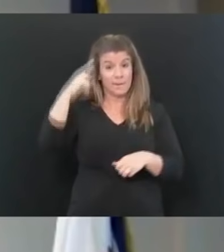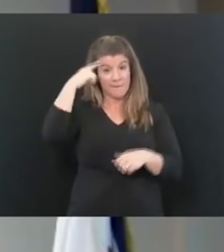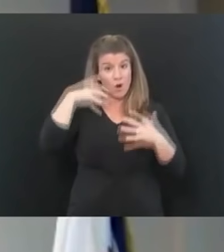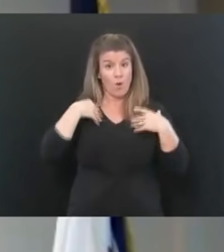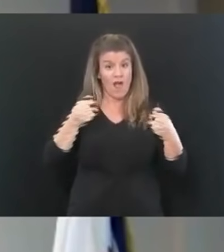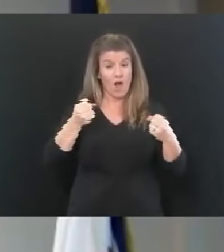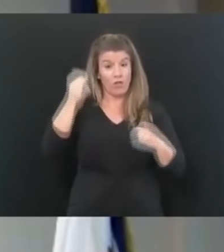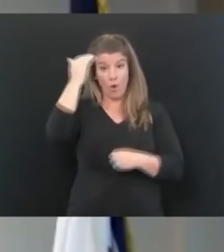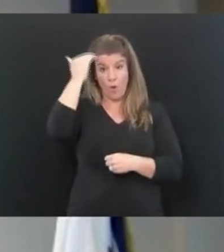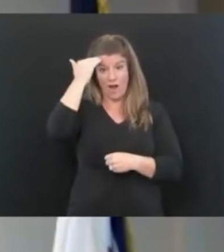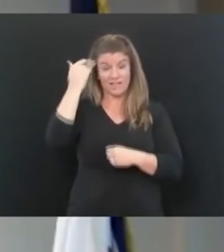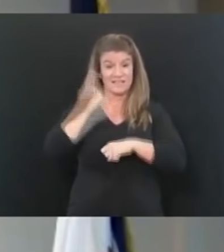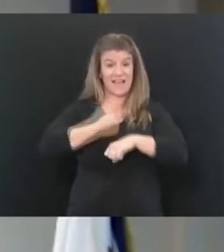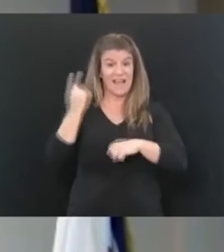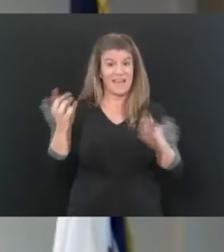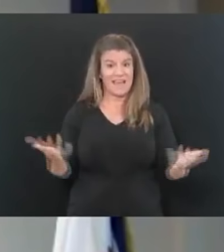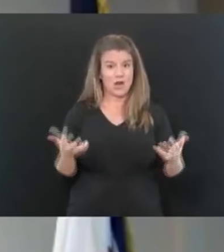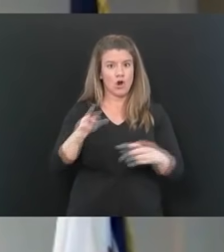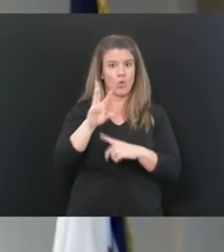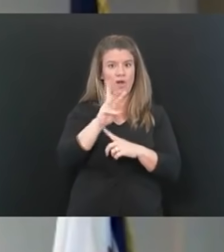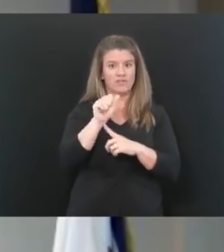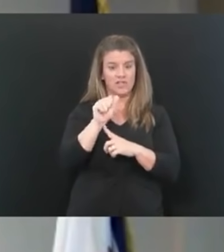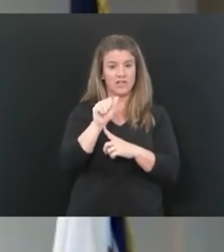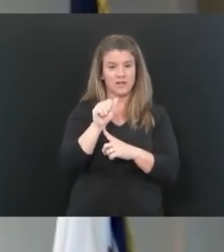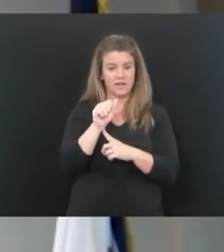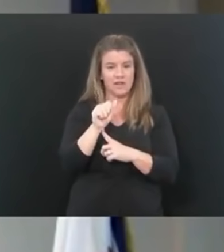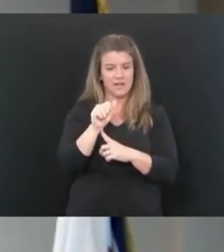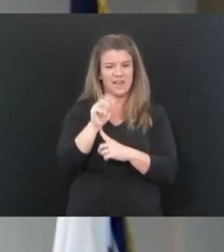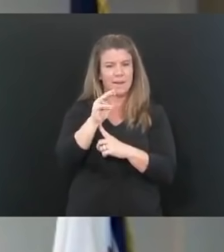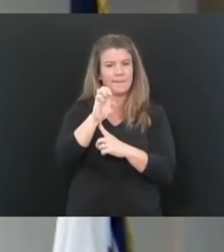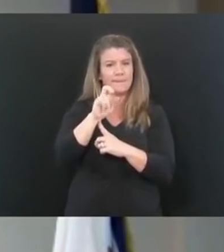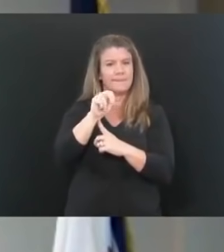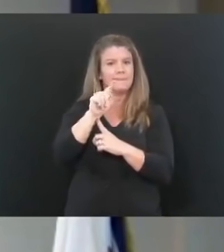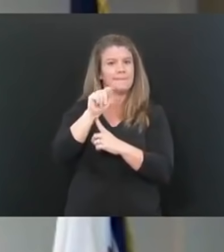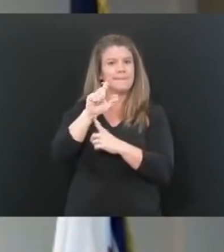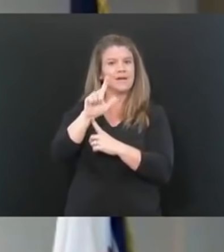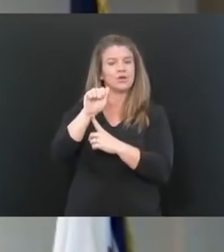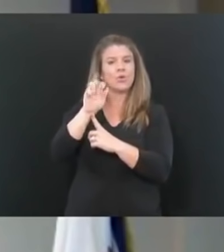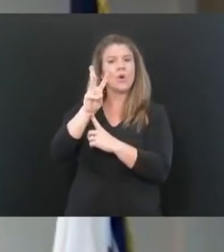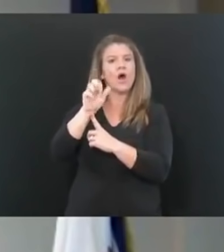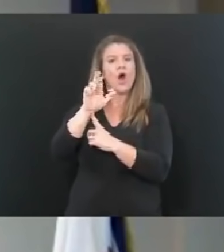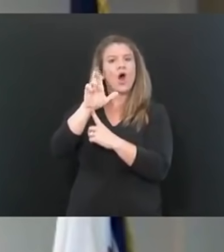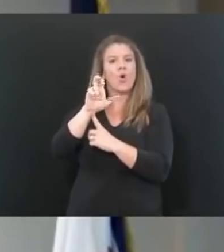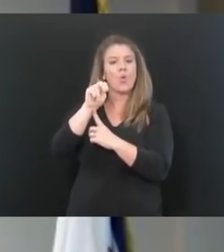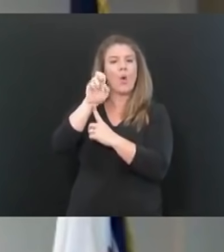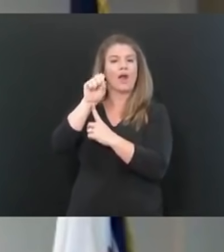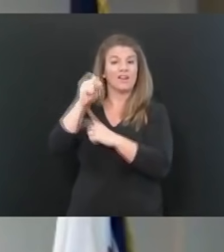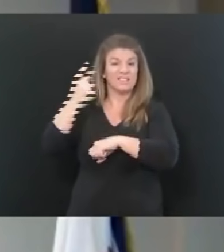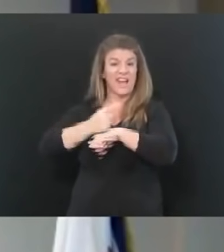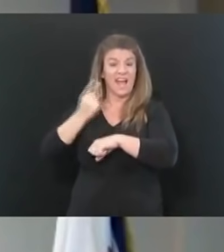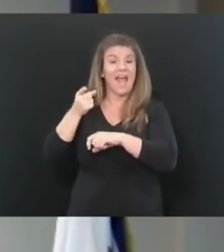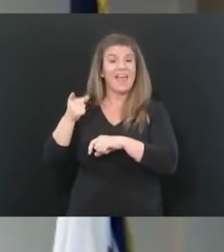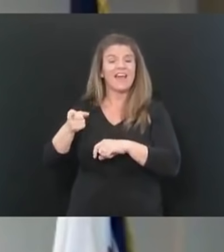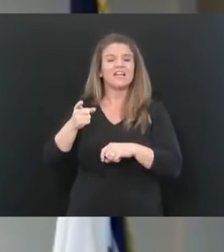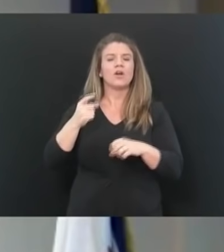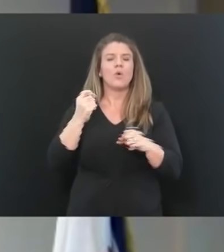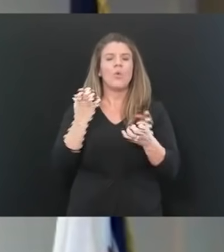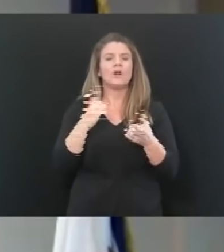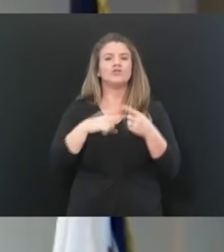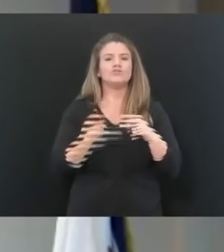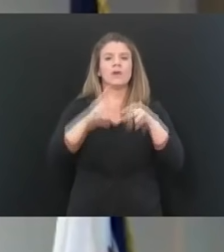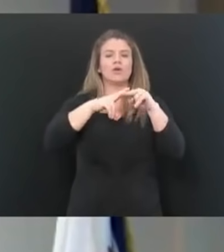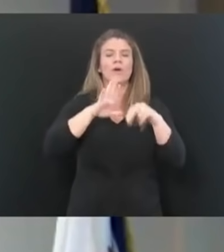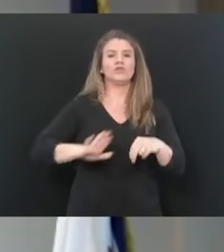in West Virginia. This is to increase public awareness about the needs of children